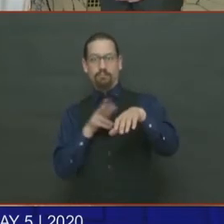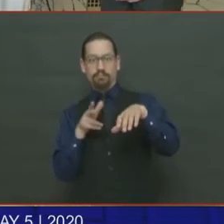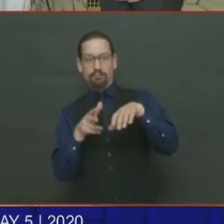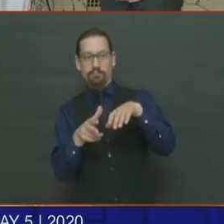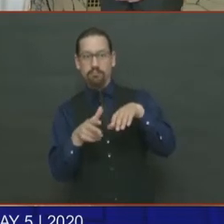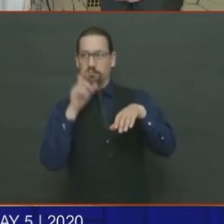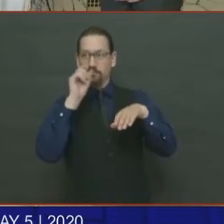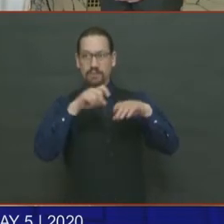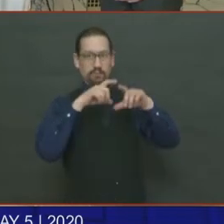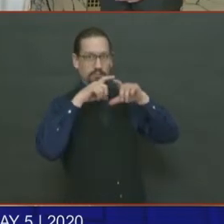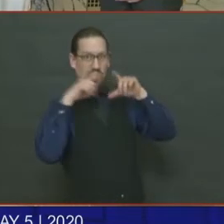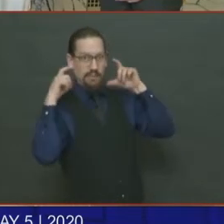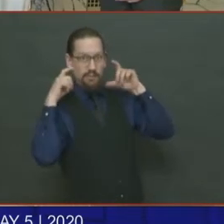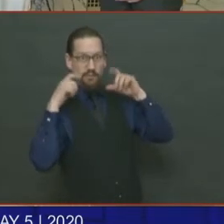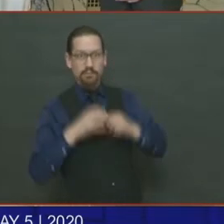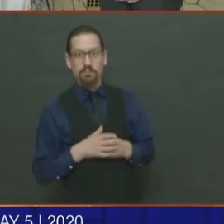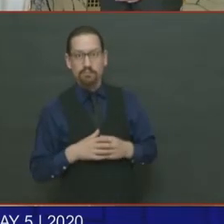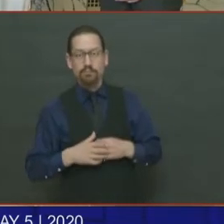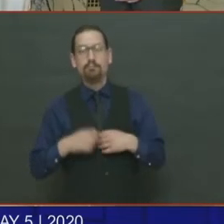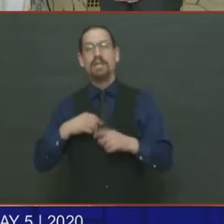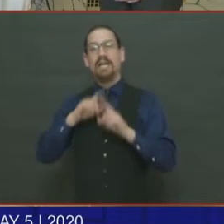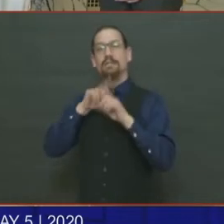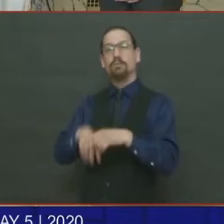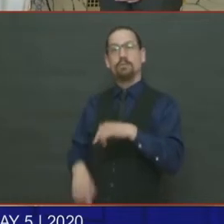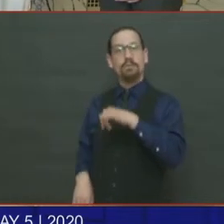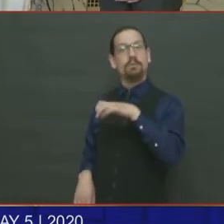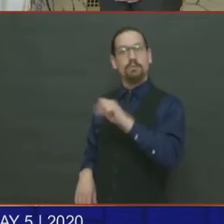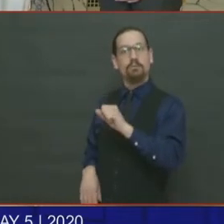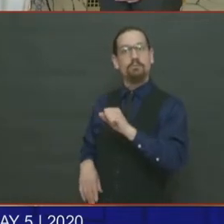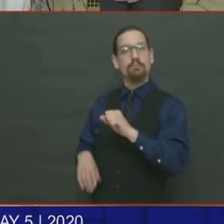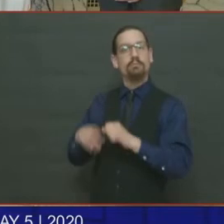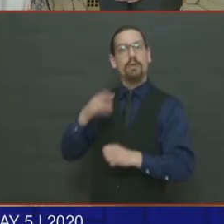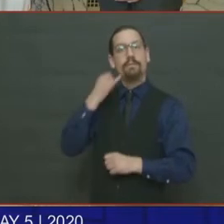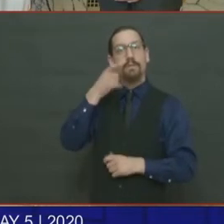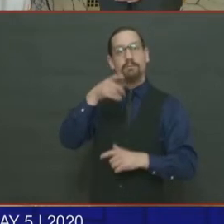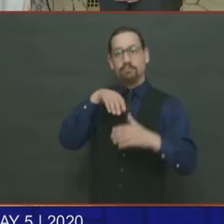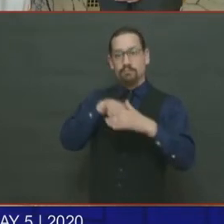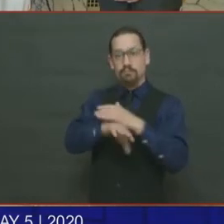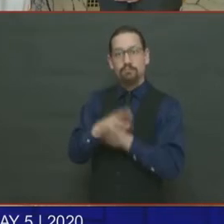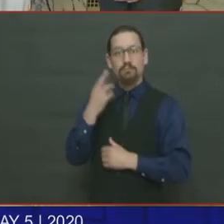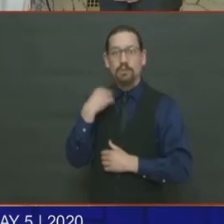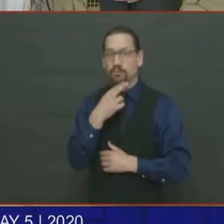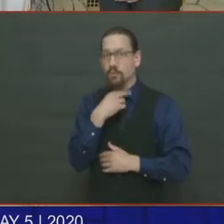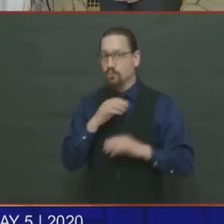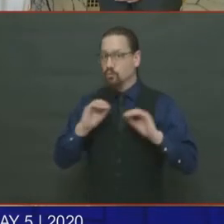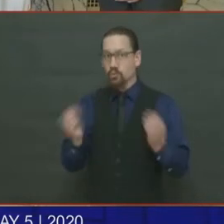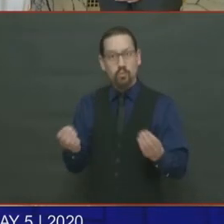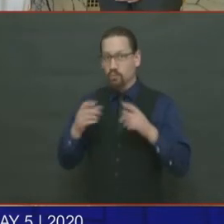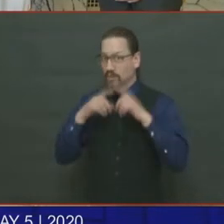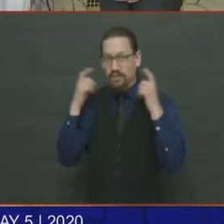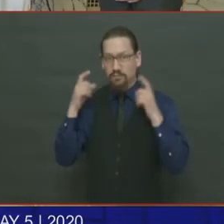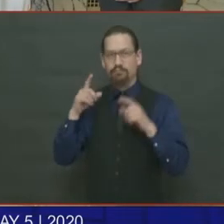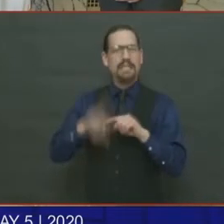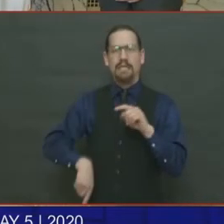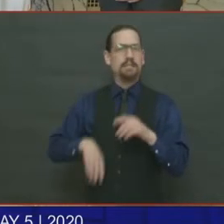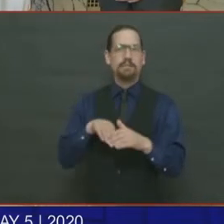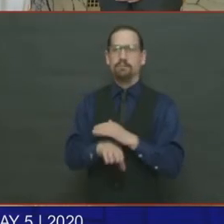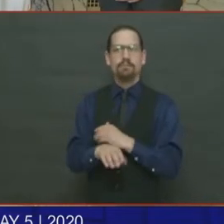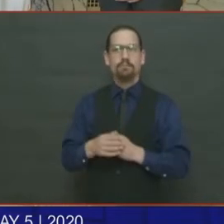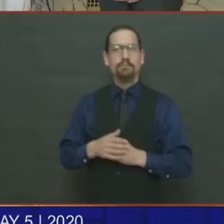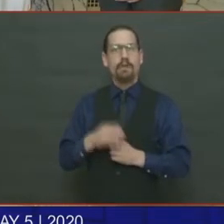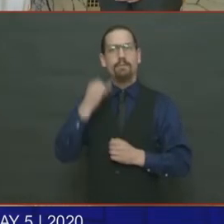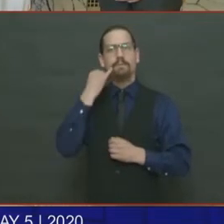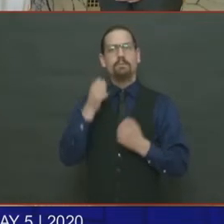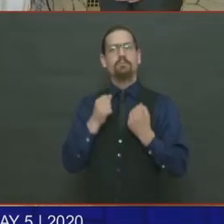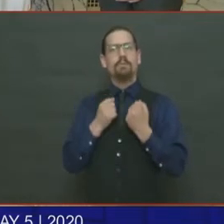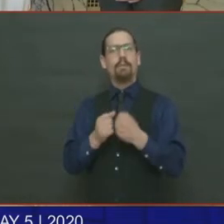executive order. So to be crafted, which will be released Friday. Penalties, what will be the civil penalties? There'll be fines. We're figuring